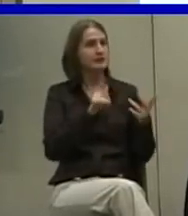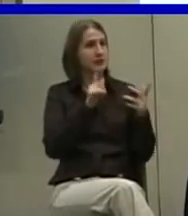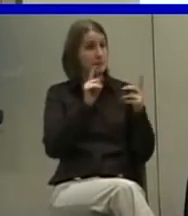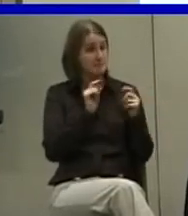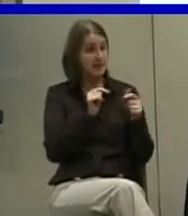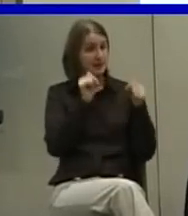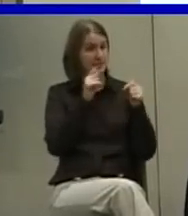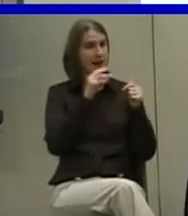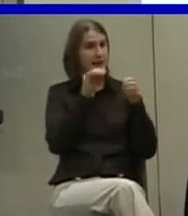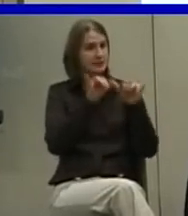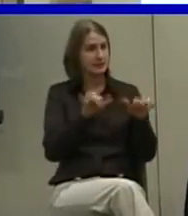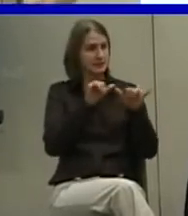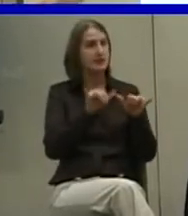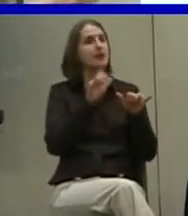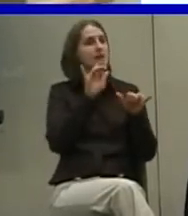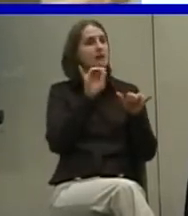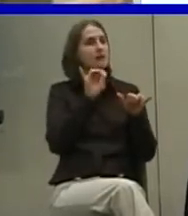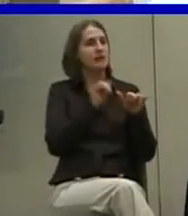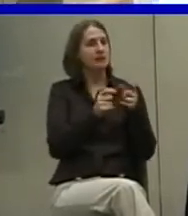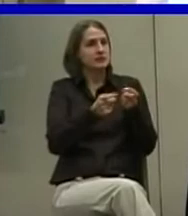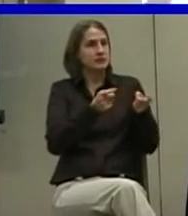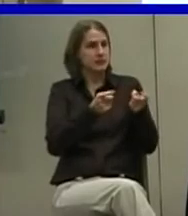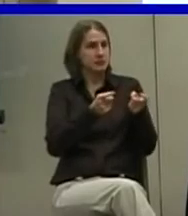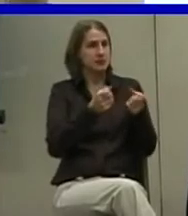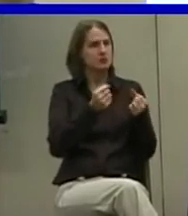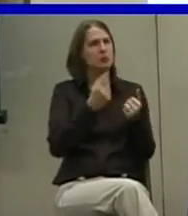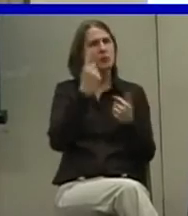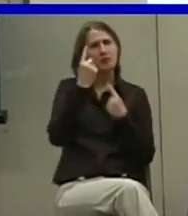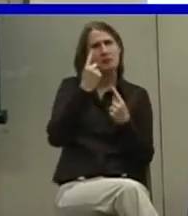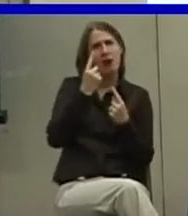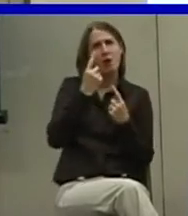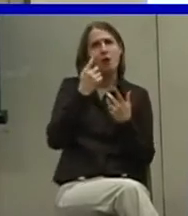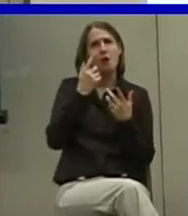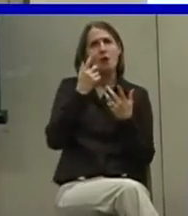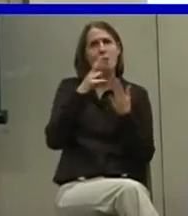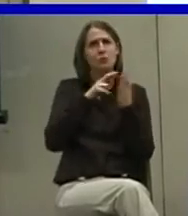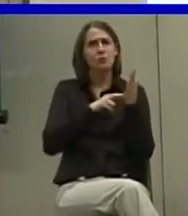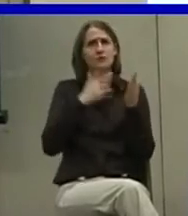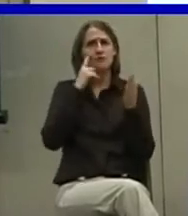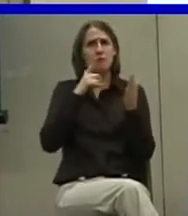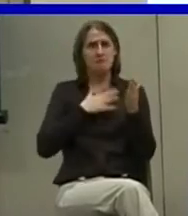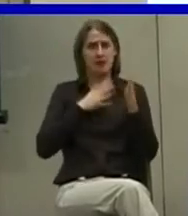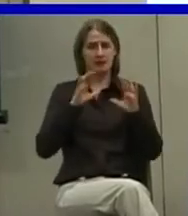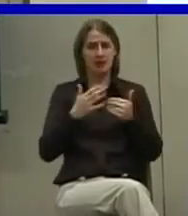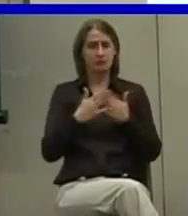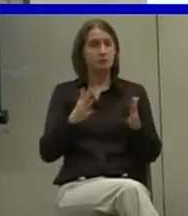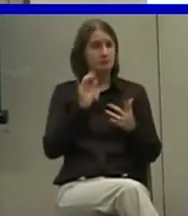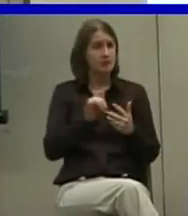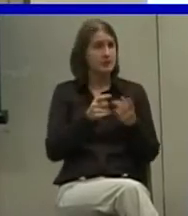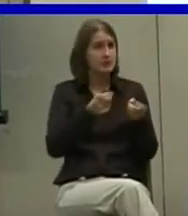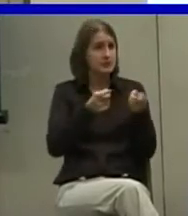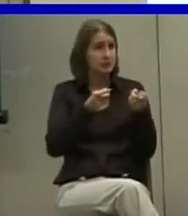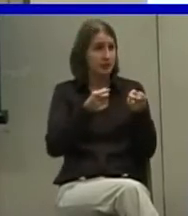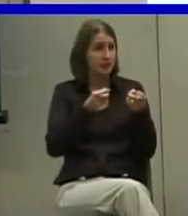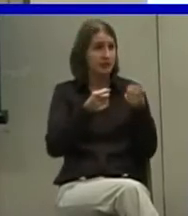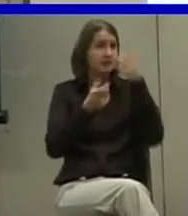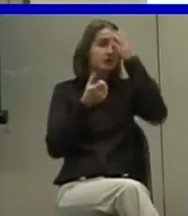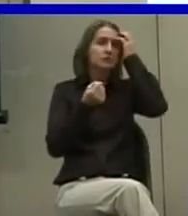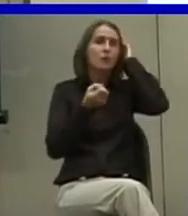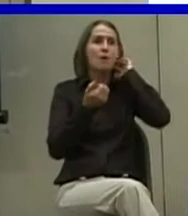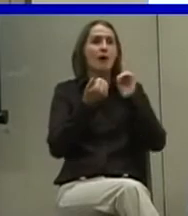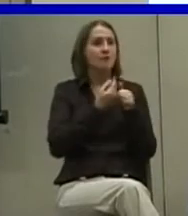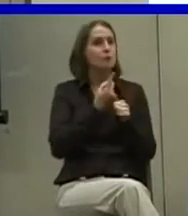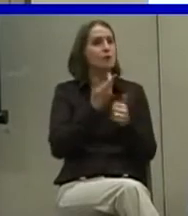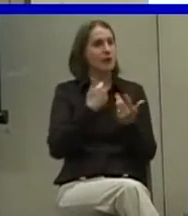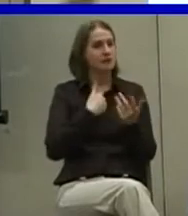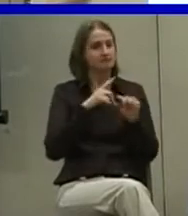You thinking out, what are the rules for my classroom? That's discipline. Everybody will probably have a different set of